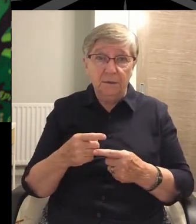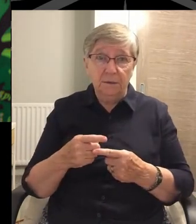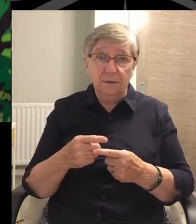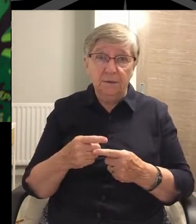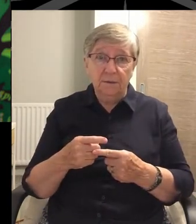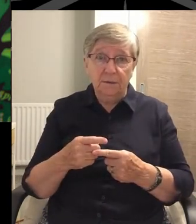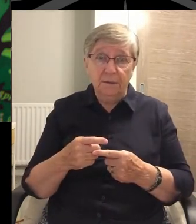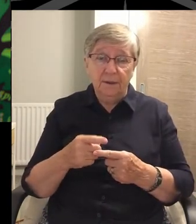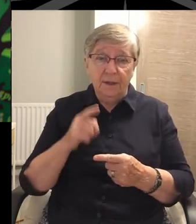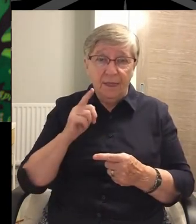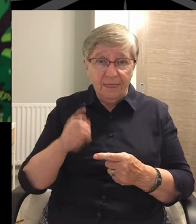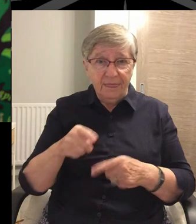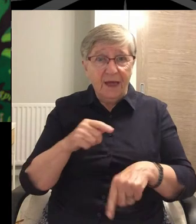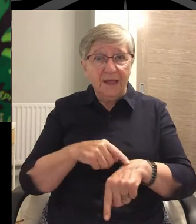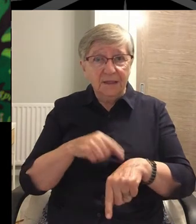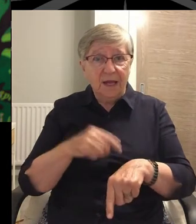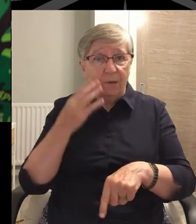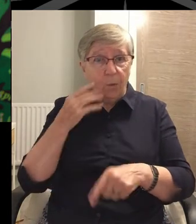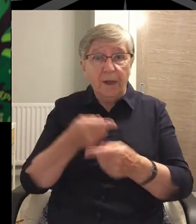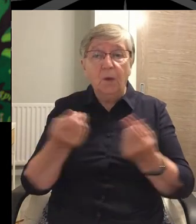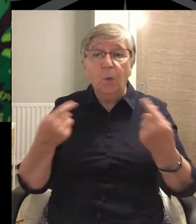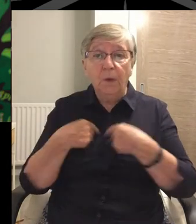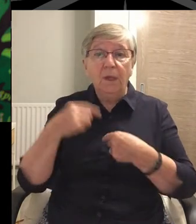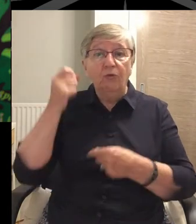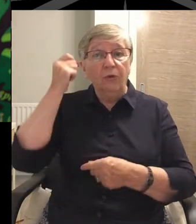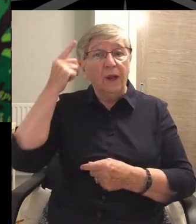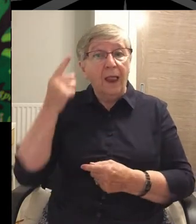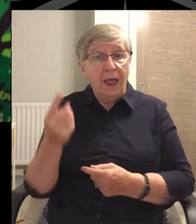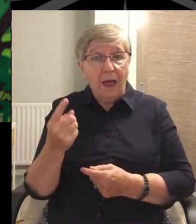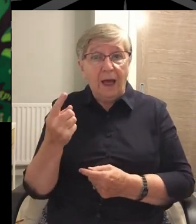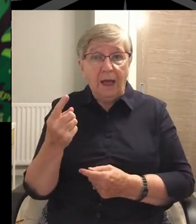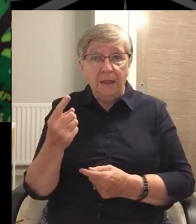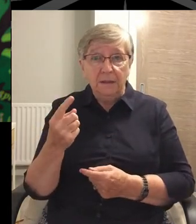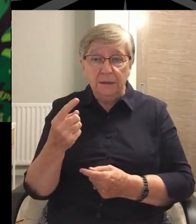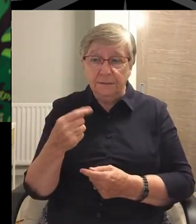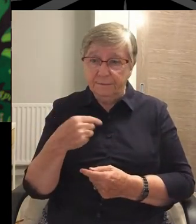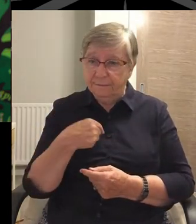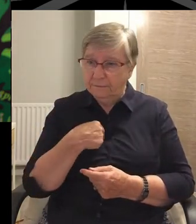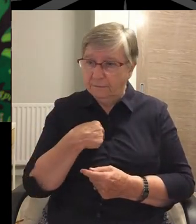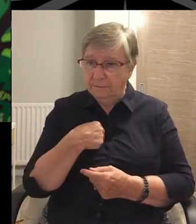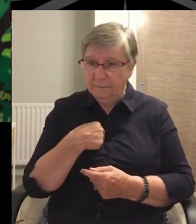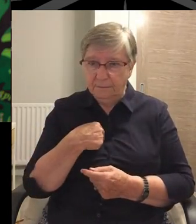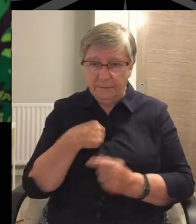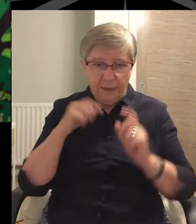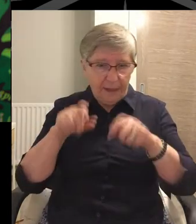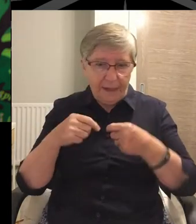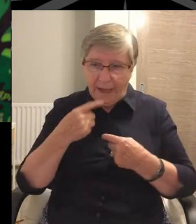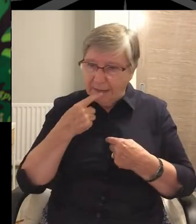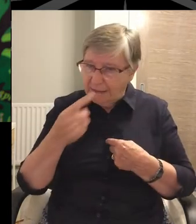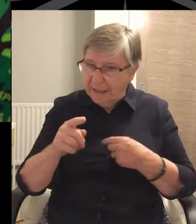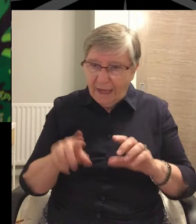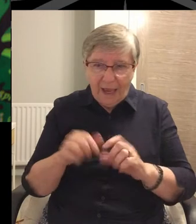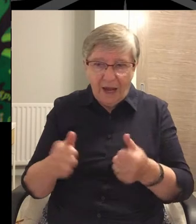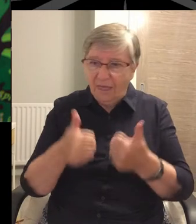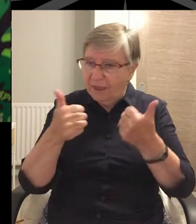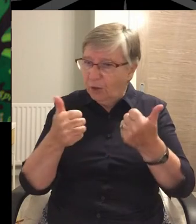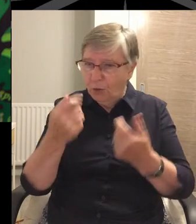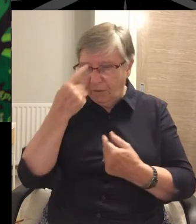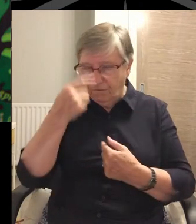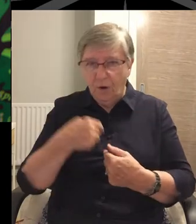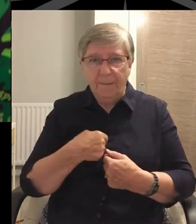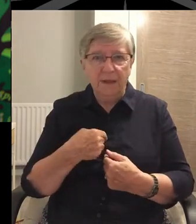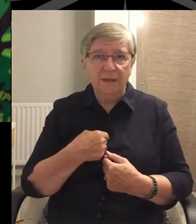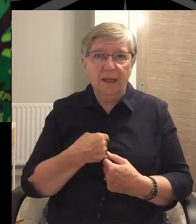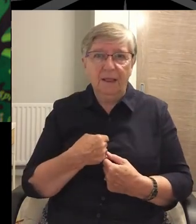but rather, it is that point at which we realize we have nothing to say for ourselves. It is